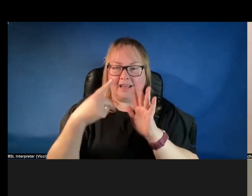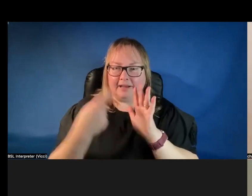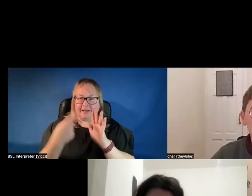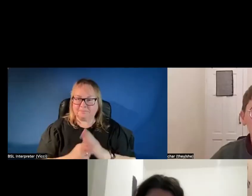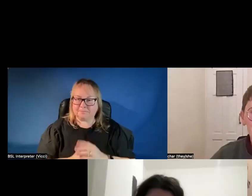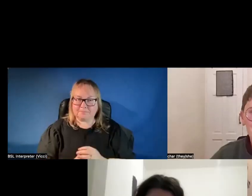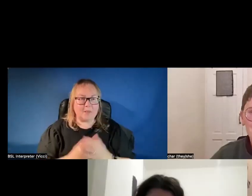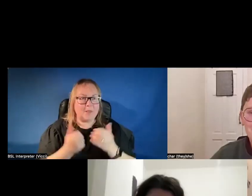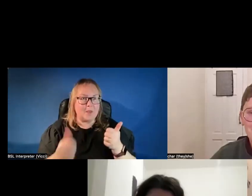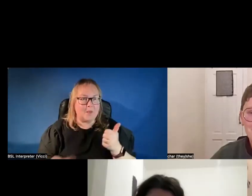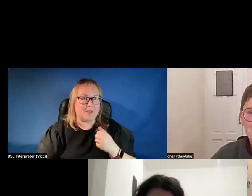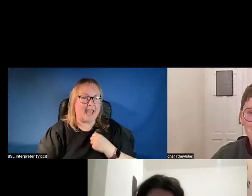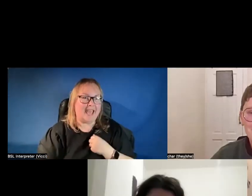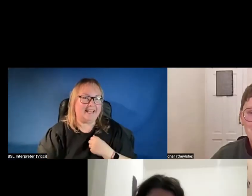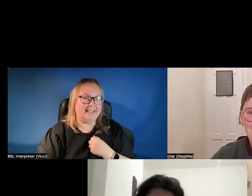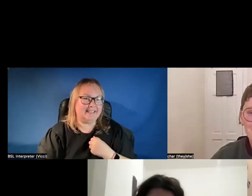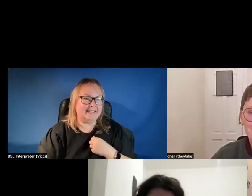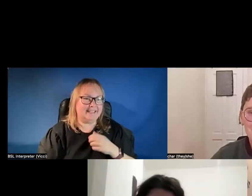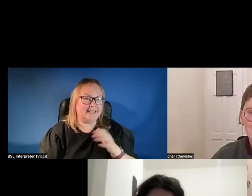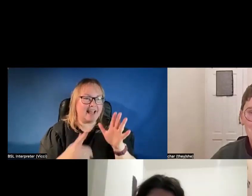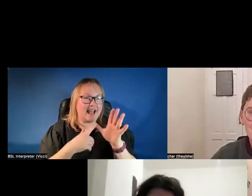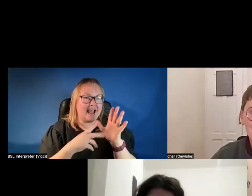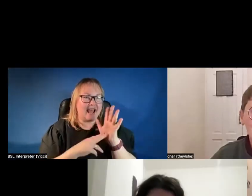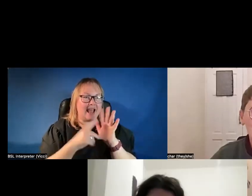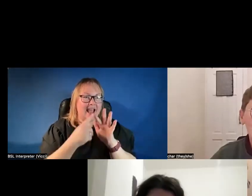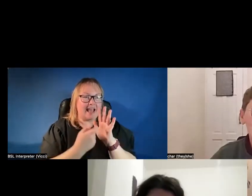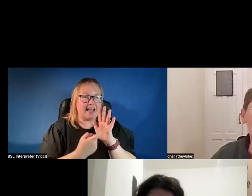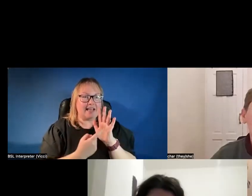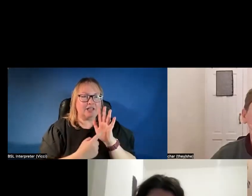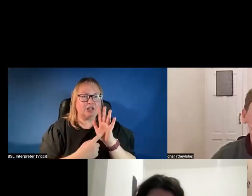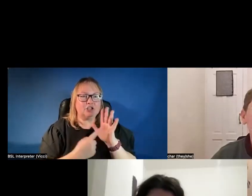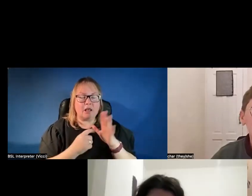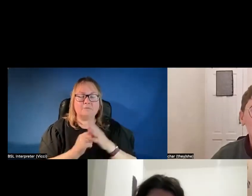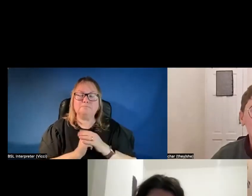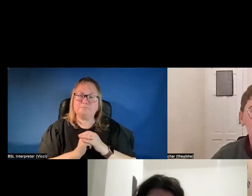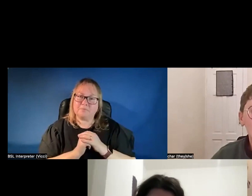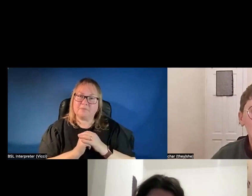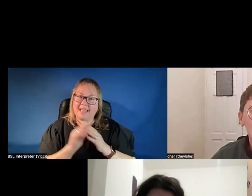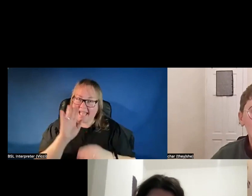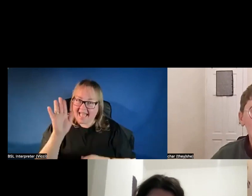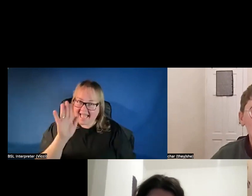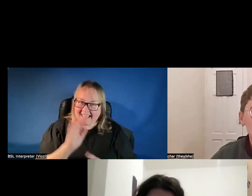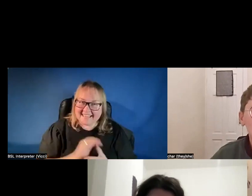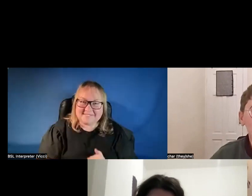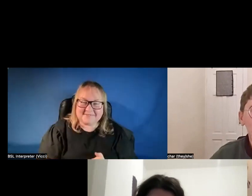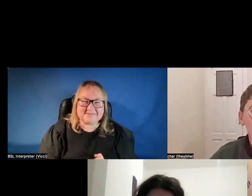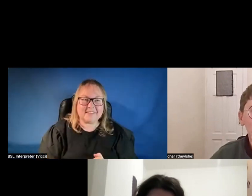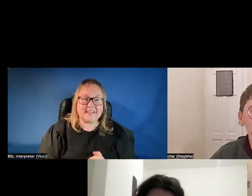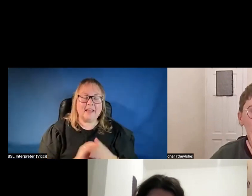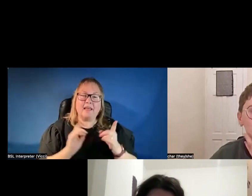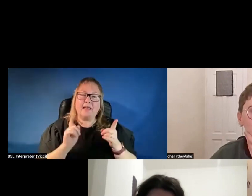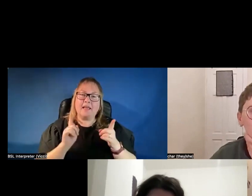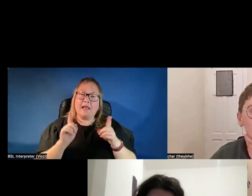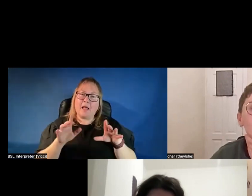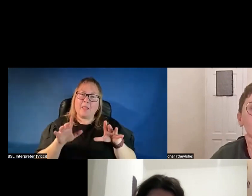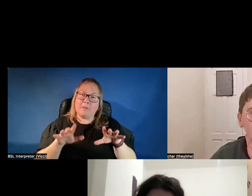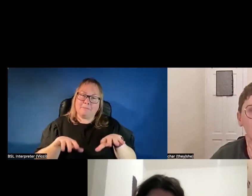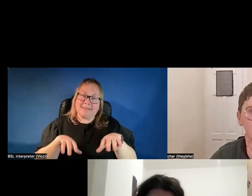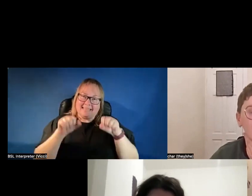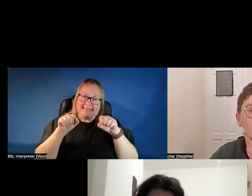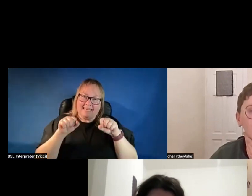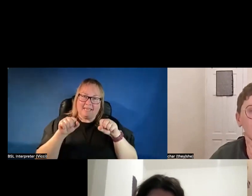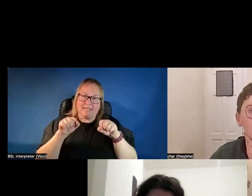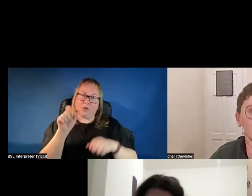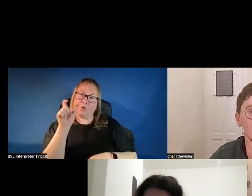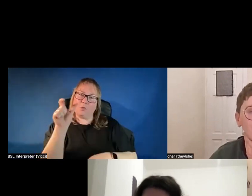Hi. Yeah, so I had this when you were talking at the beginning and you mentioned mosaic,